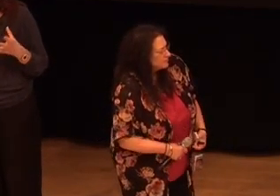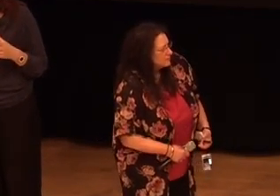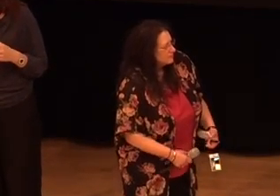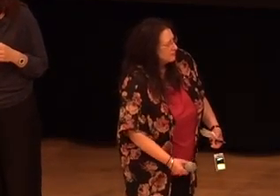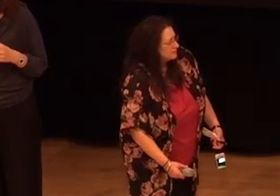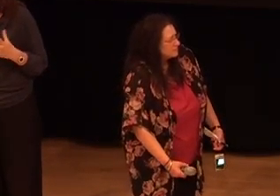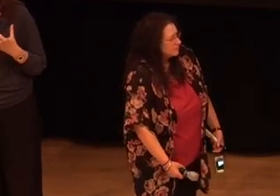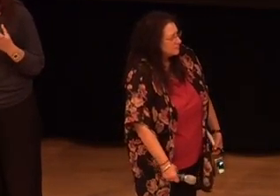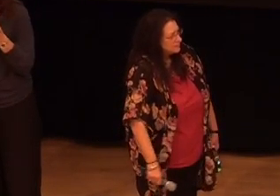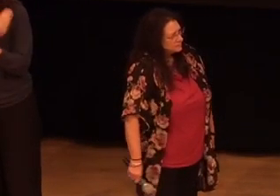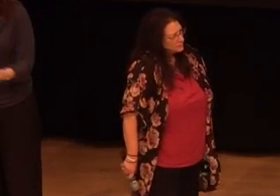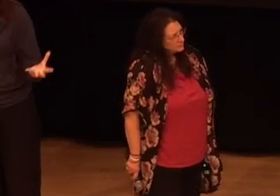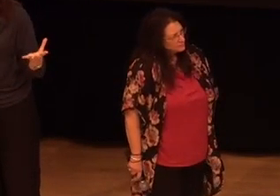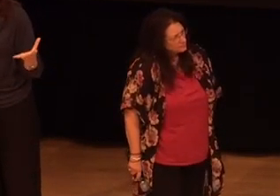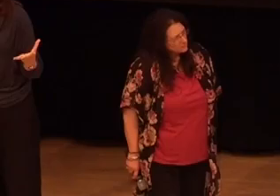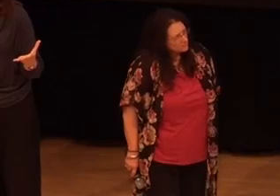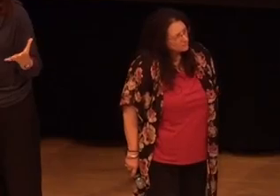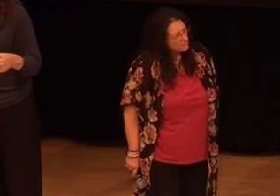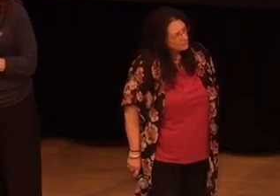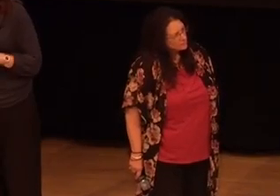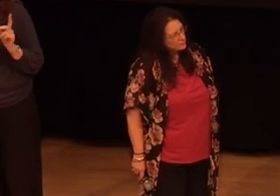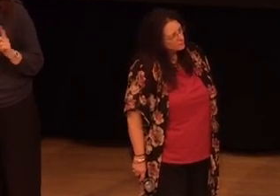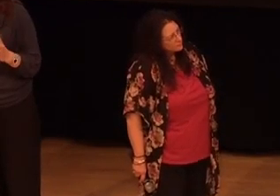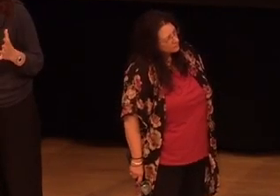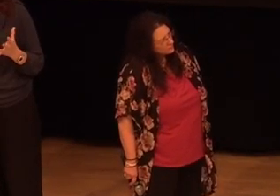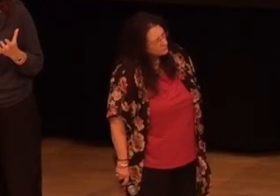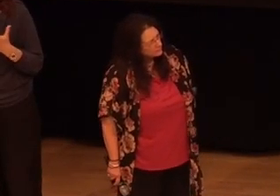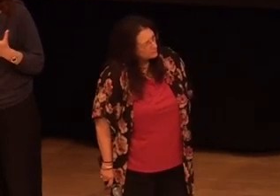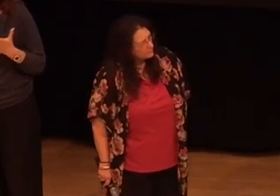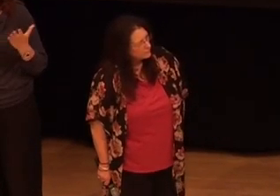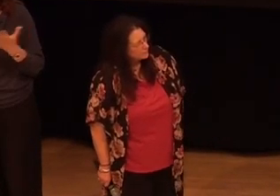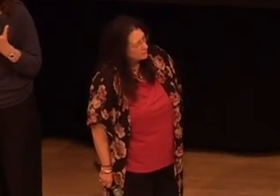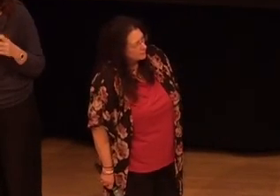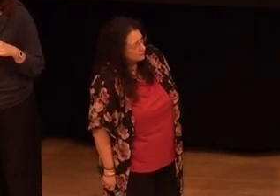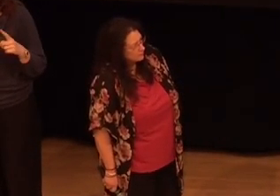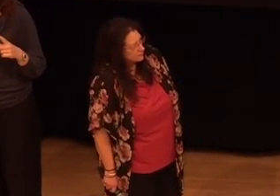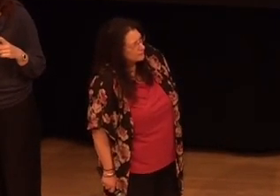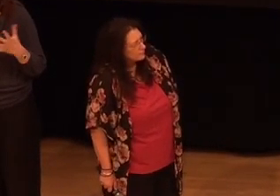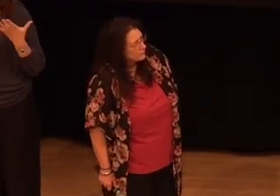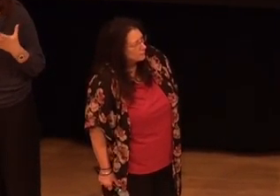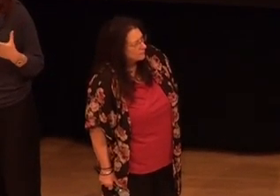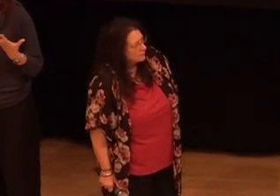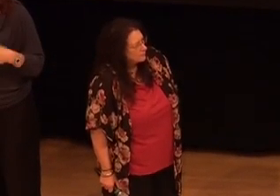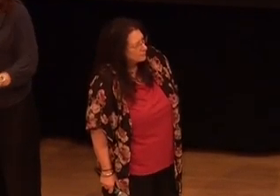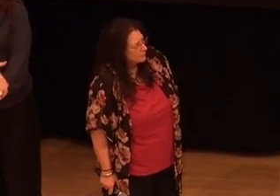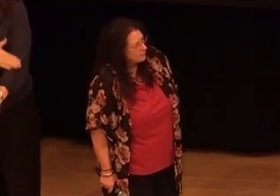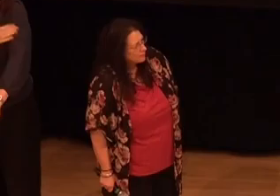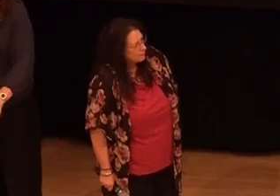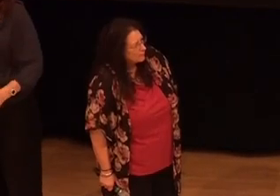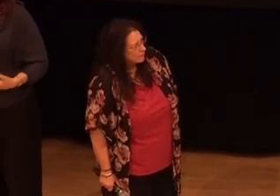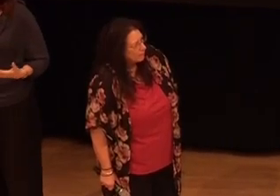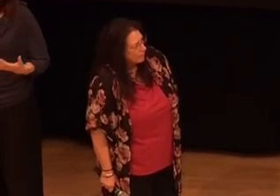tell, and actually to get people to go and buy tickets. But the other thing is that it can be a long, slow burn. So it's not like,